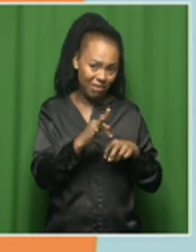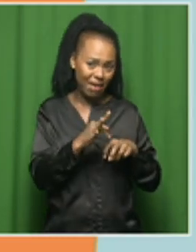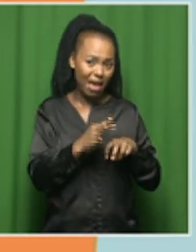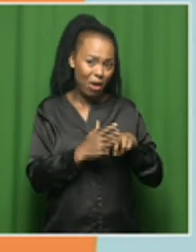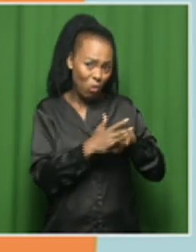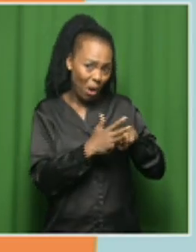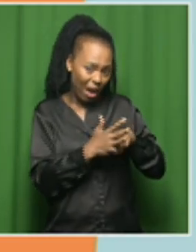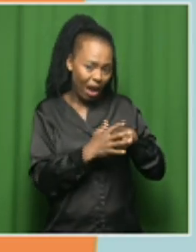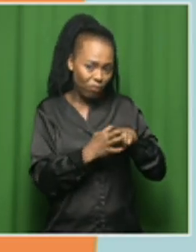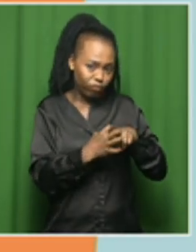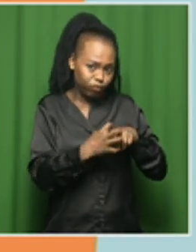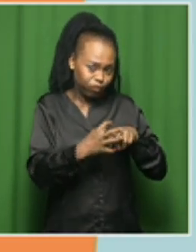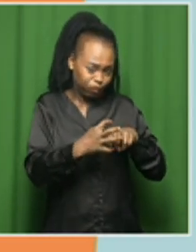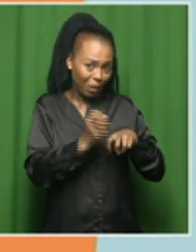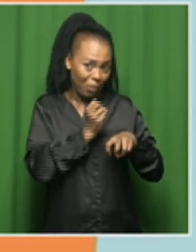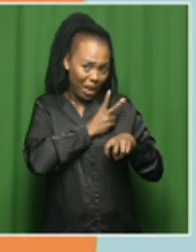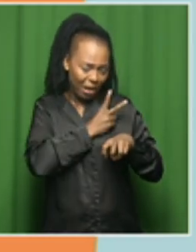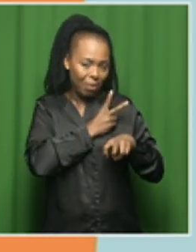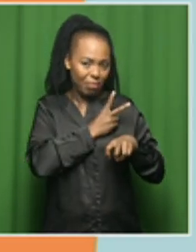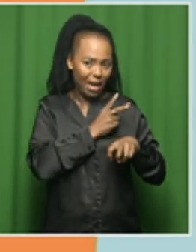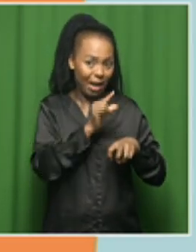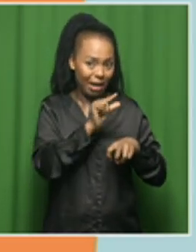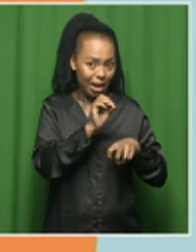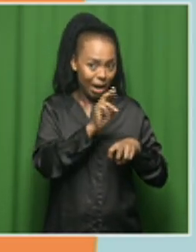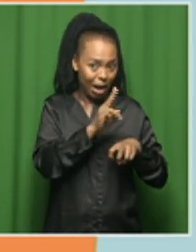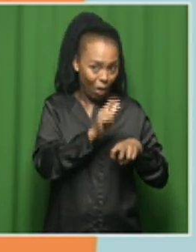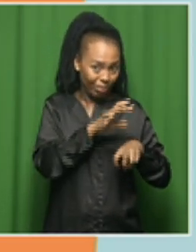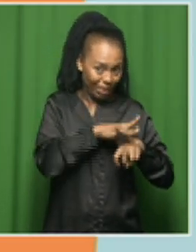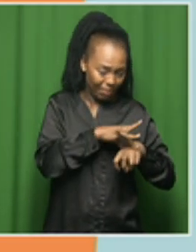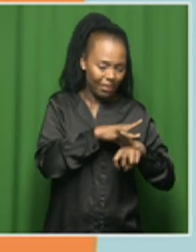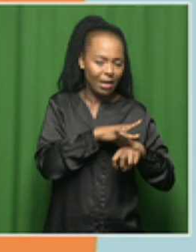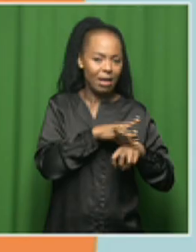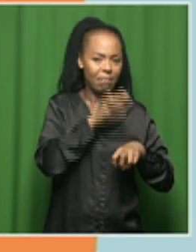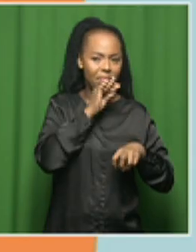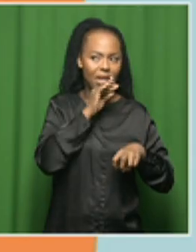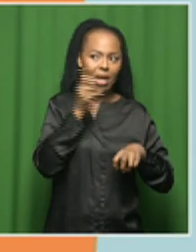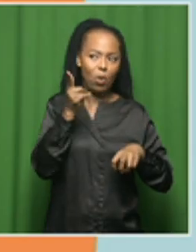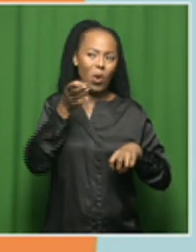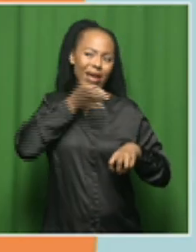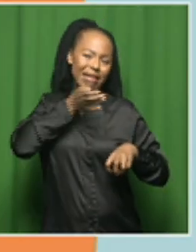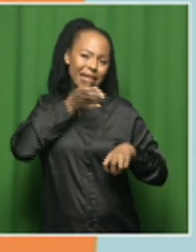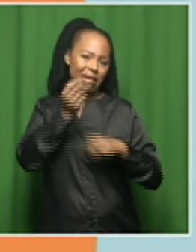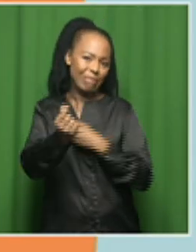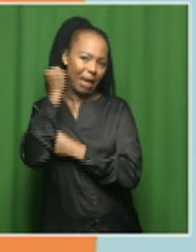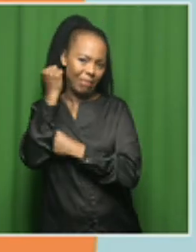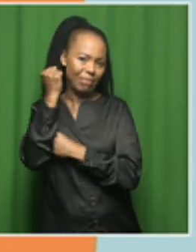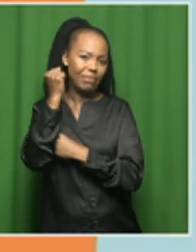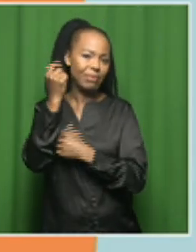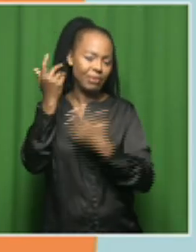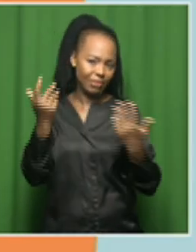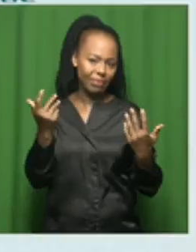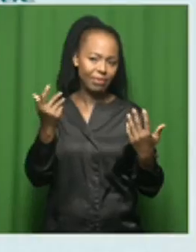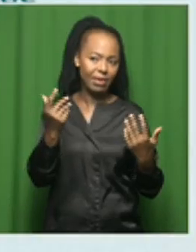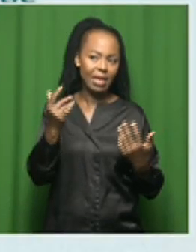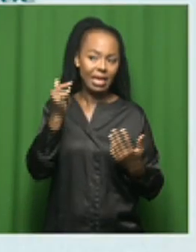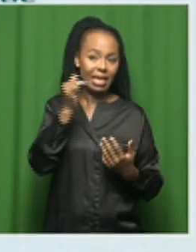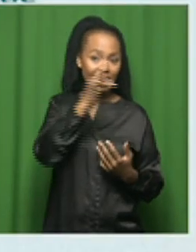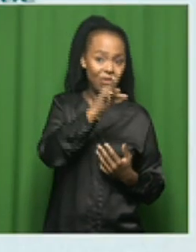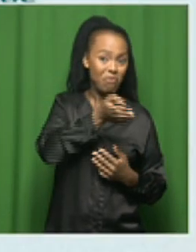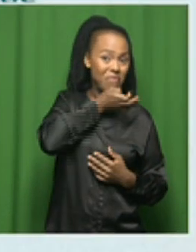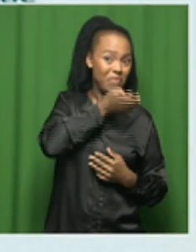as a major function. I know you mentioned it, but some people think that is the direct link, is you drink and then you get